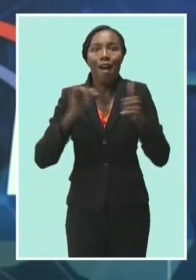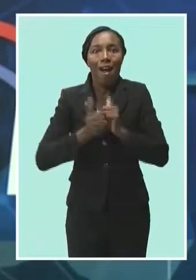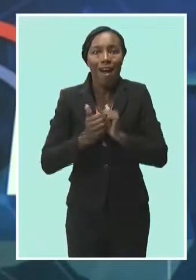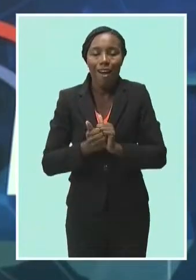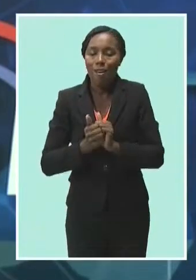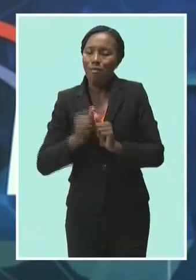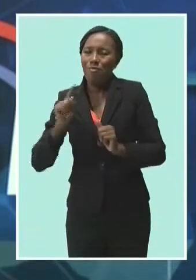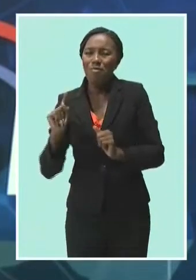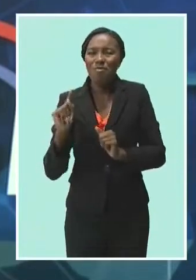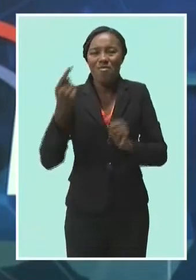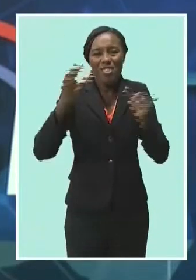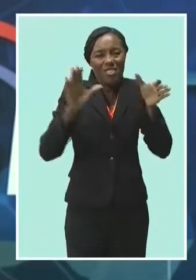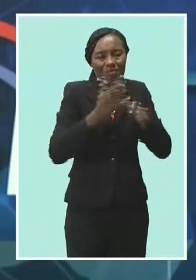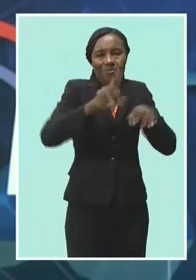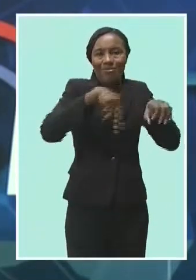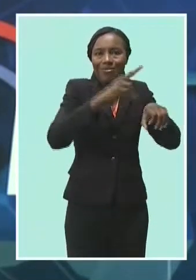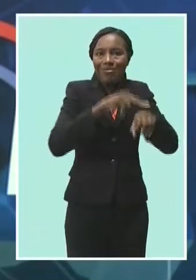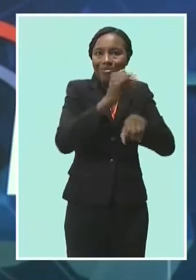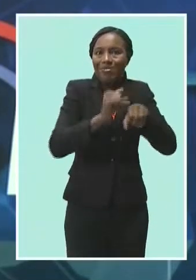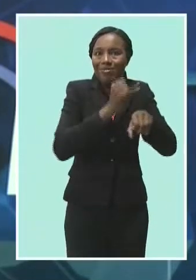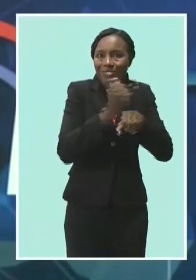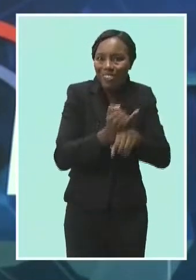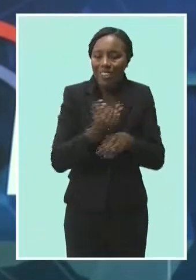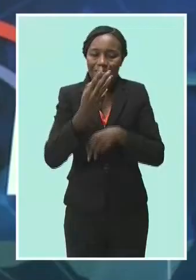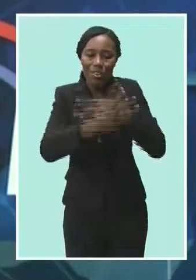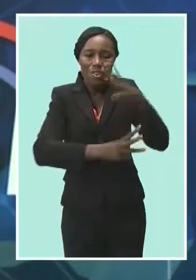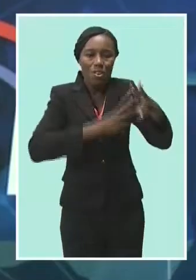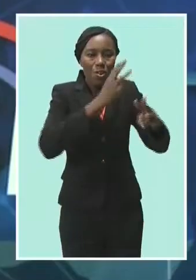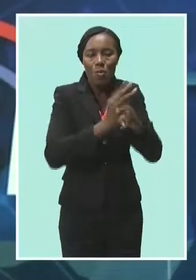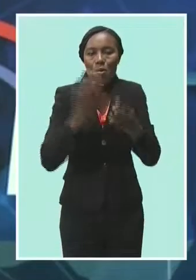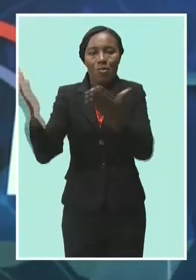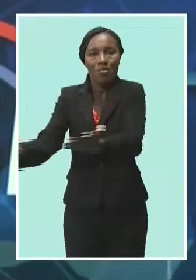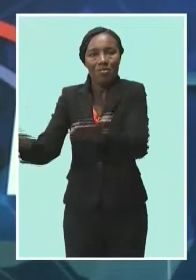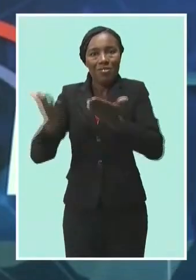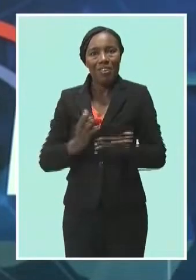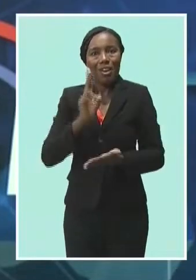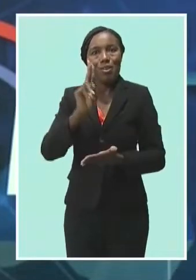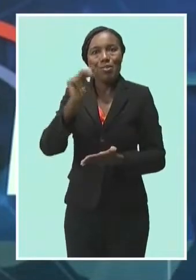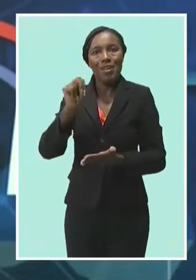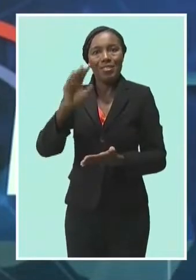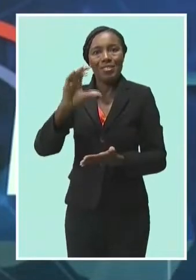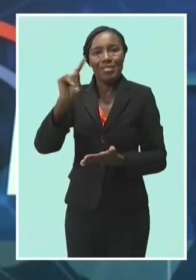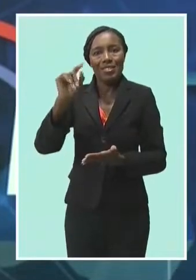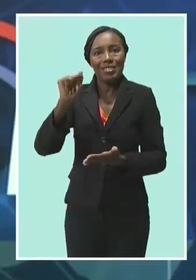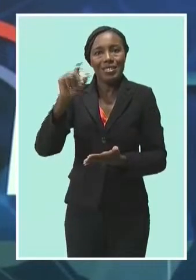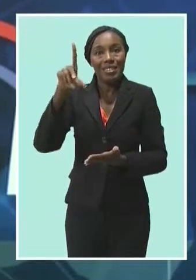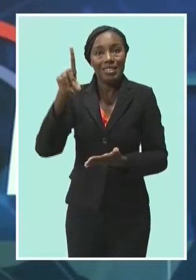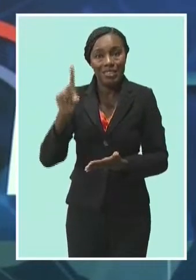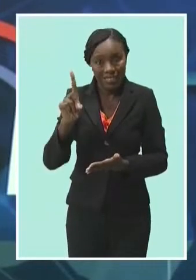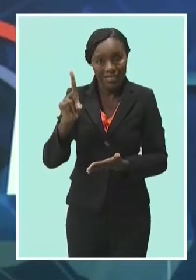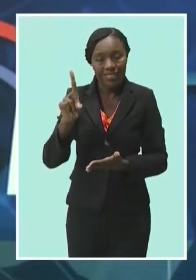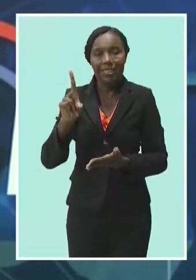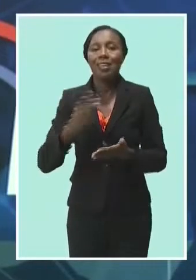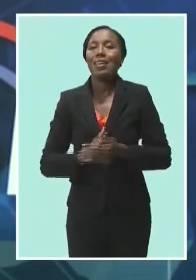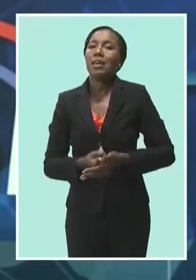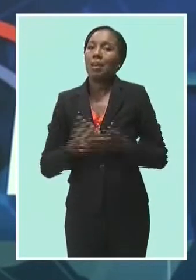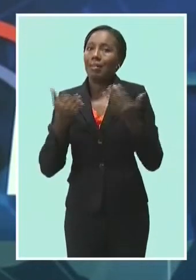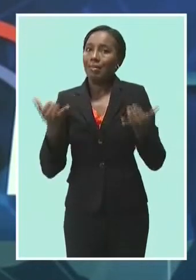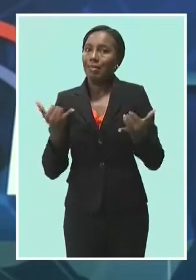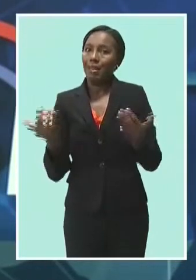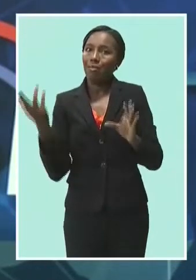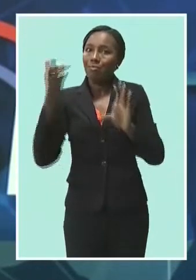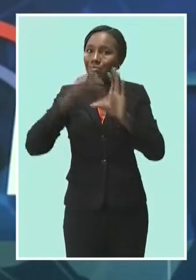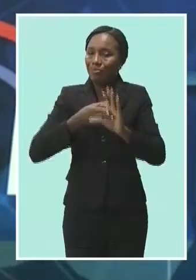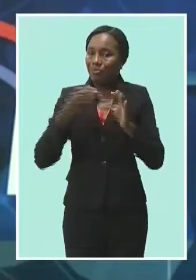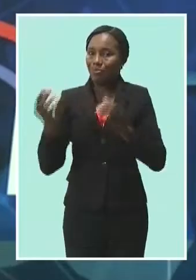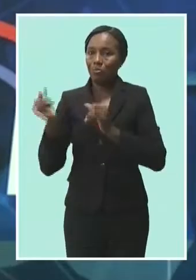nation and small island developing state in the world to host the United Nations Conference on Trade and Development, or UNCTAD. Joining us live